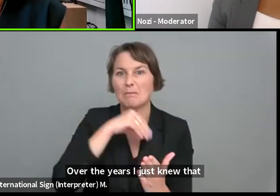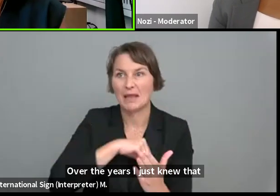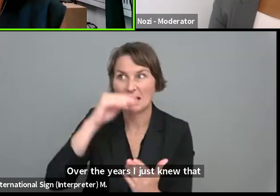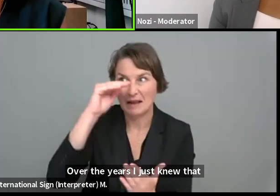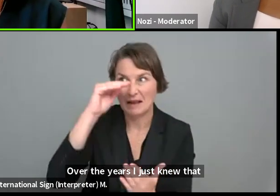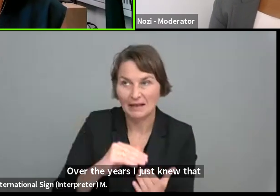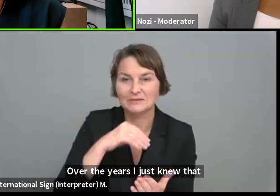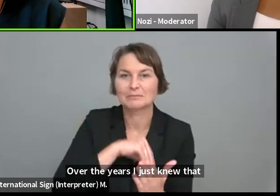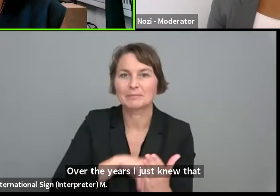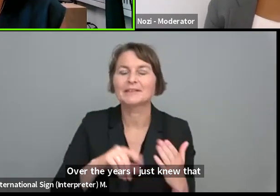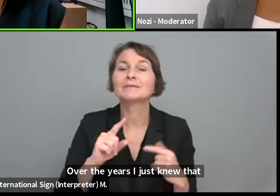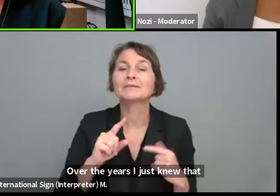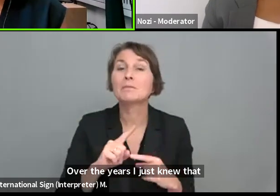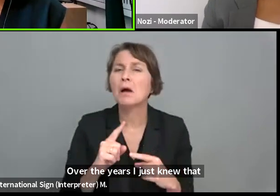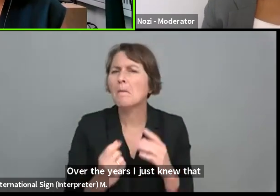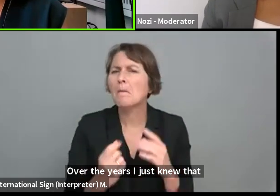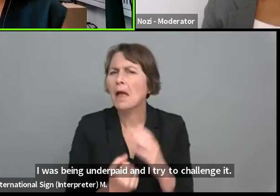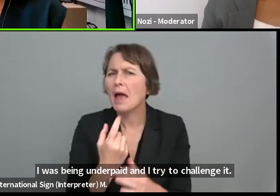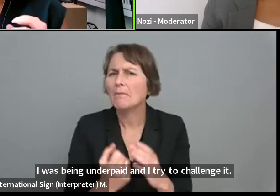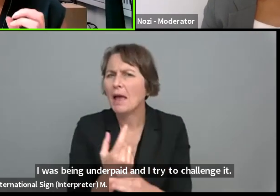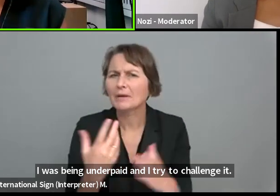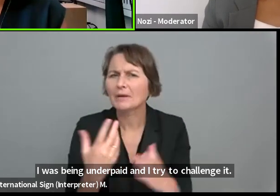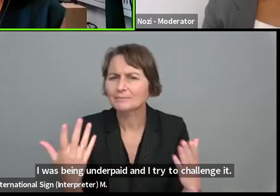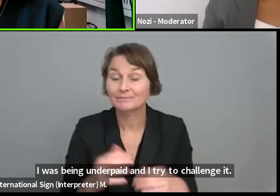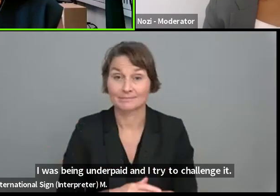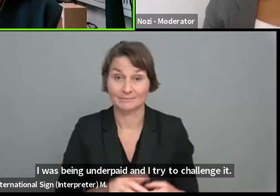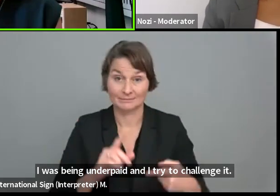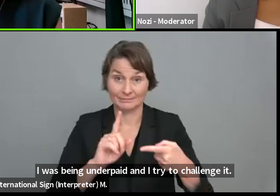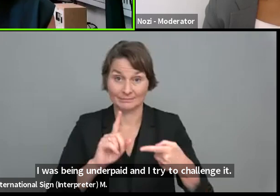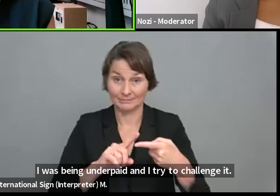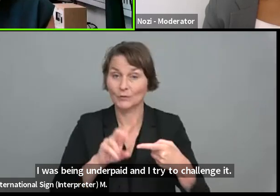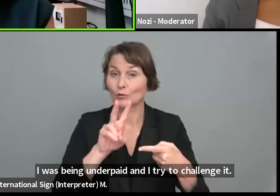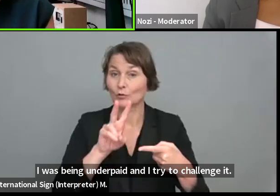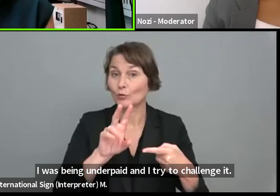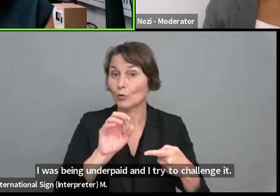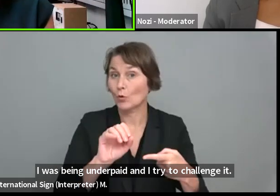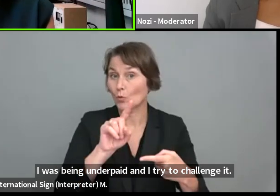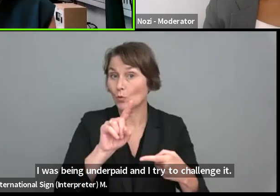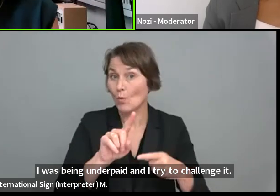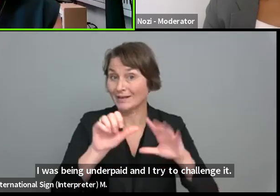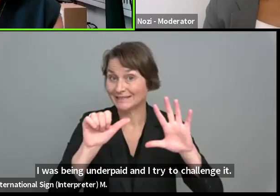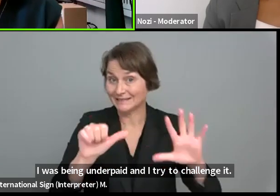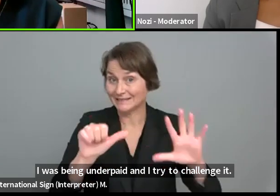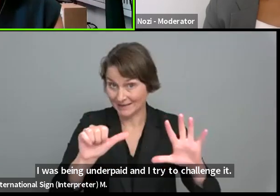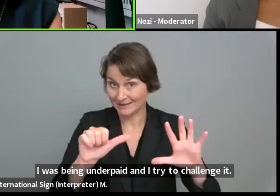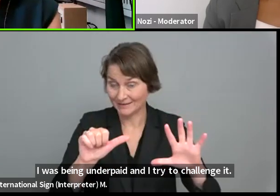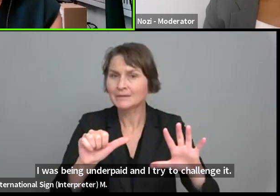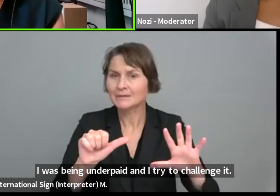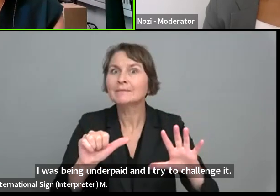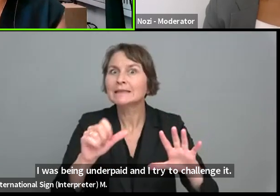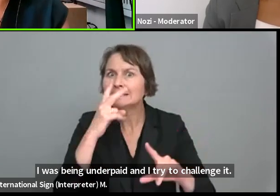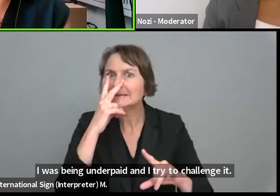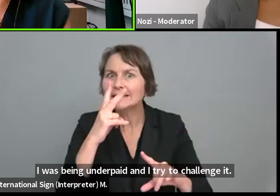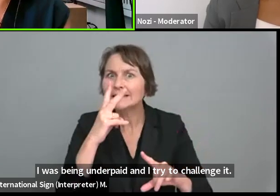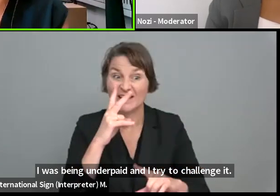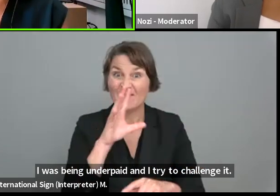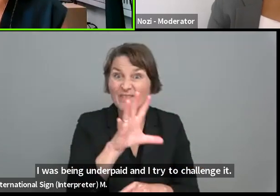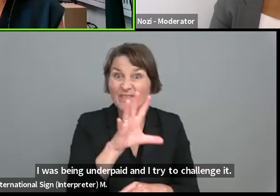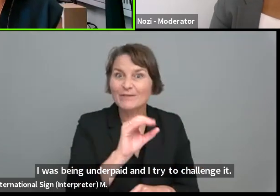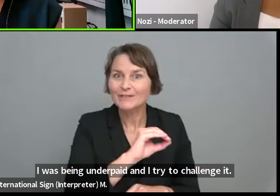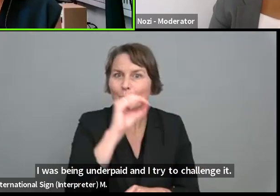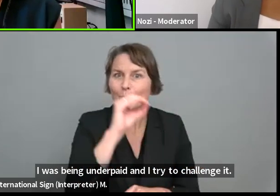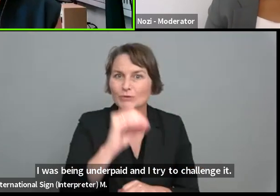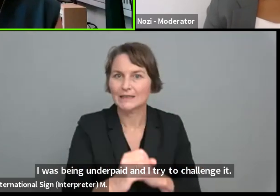happened. In 2016, I uncovered a 50% pay gap in one of my jobs. I work across a few